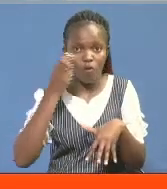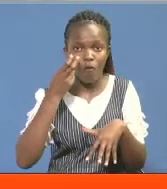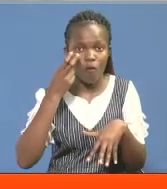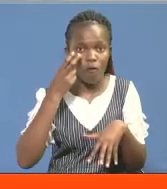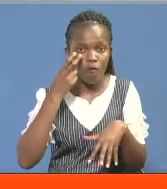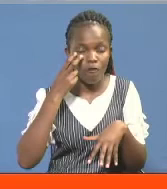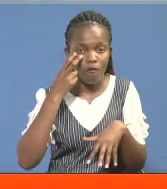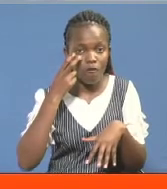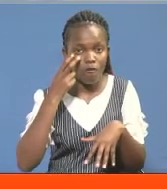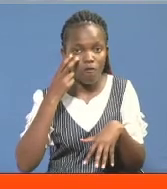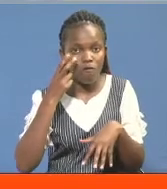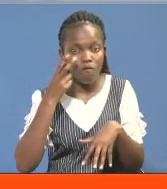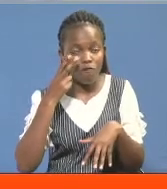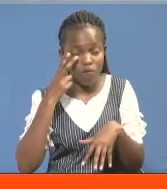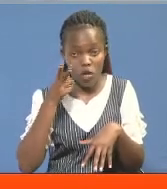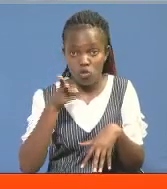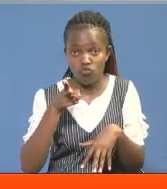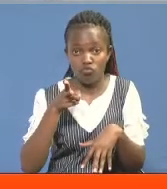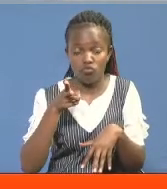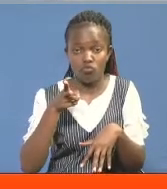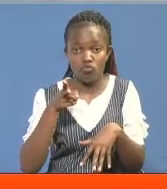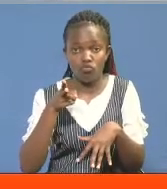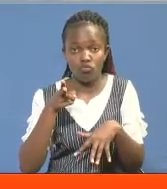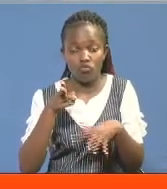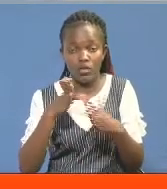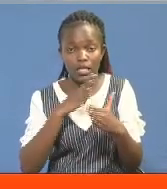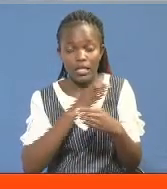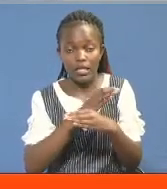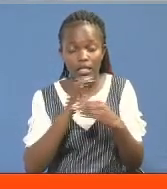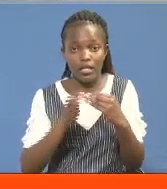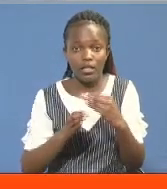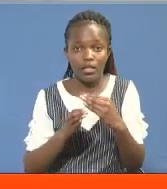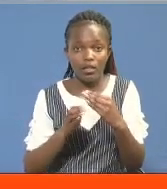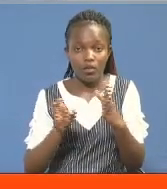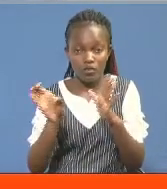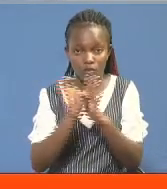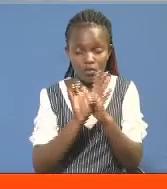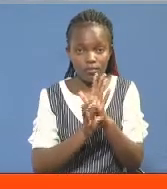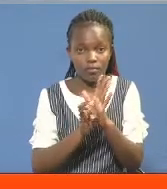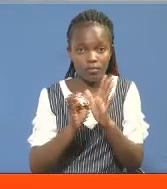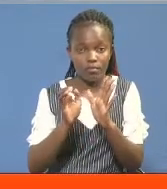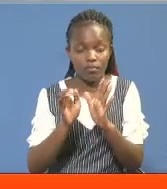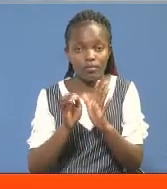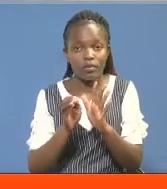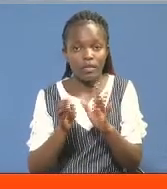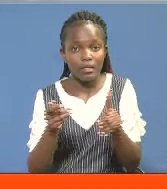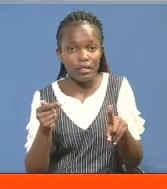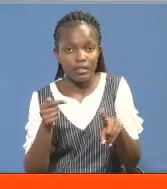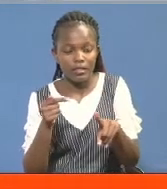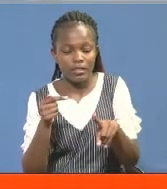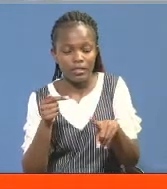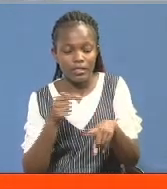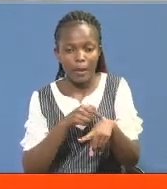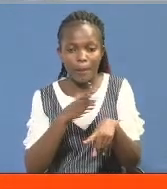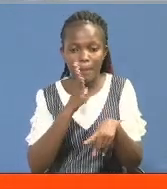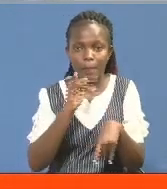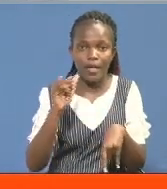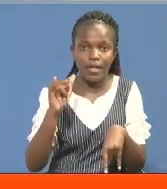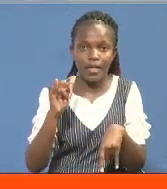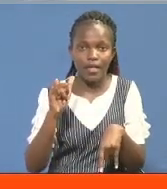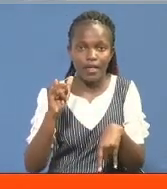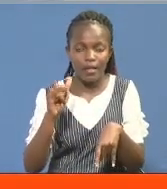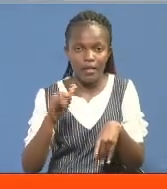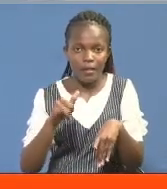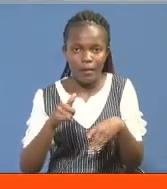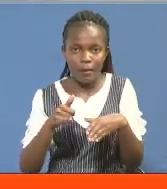to end up in a constitutional amendment process. Remember when BBI was